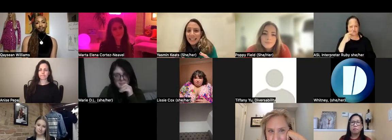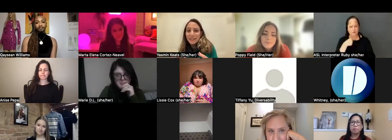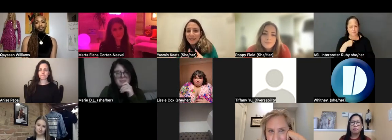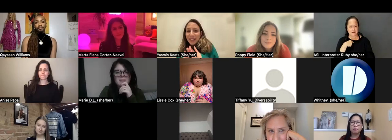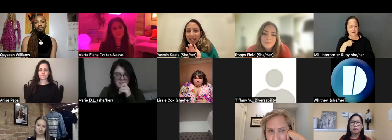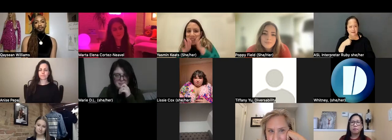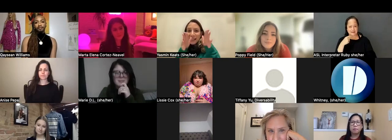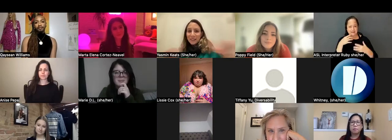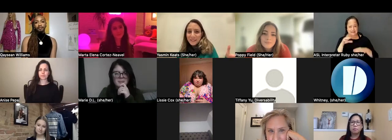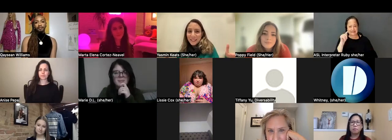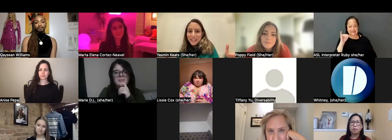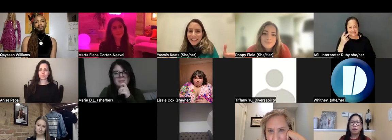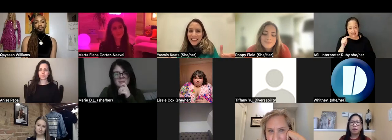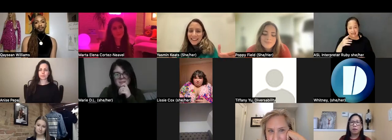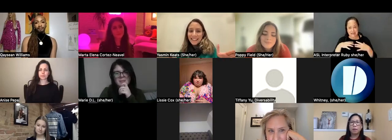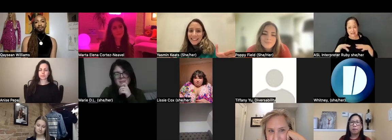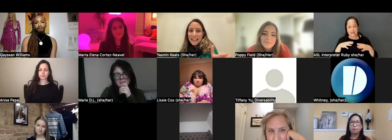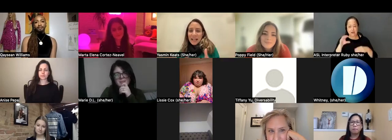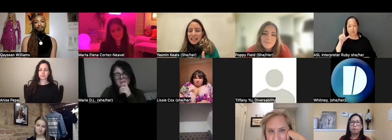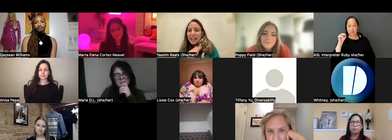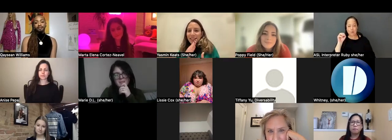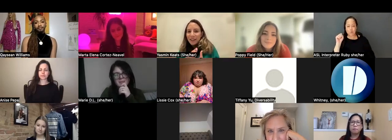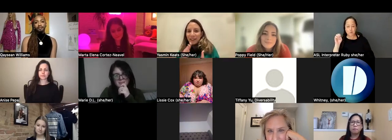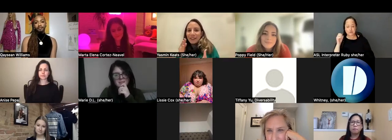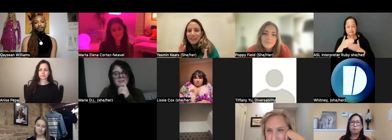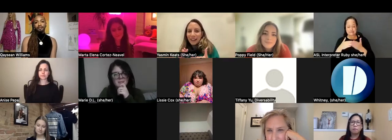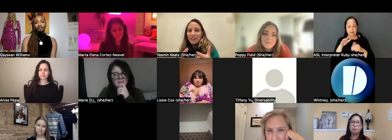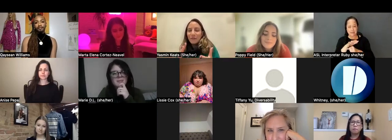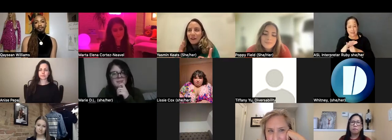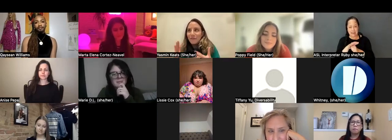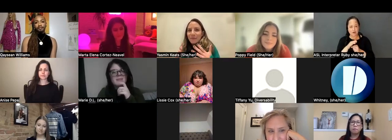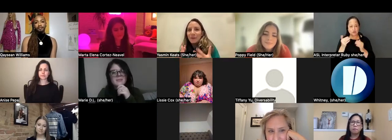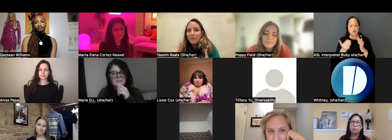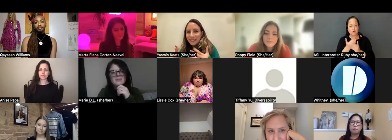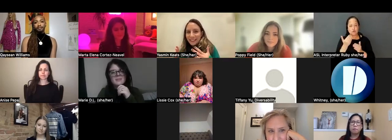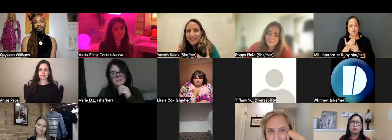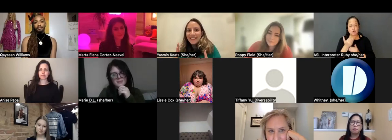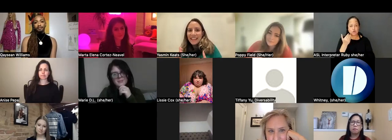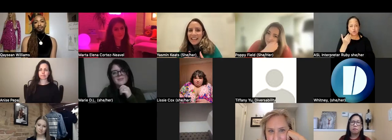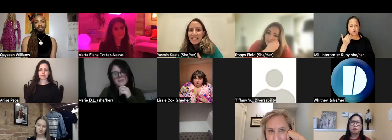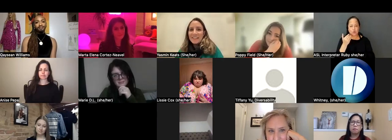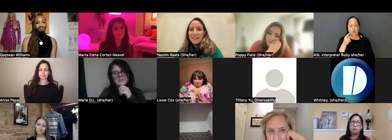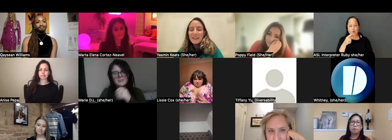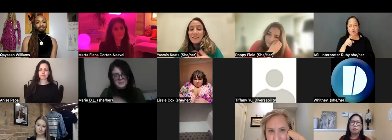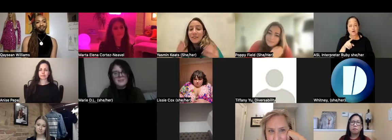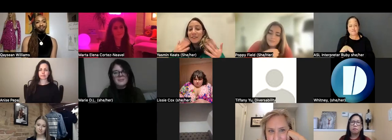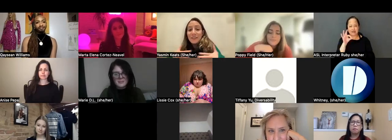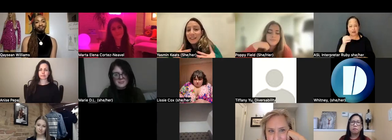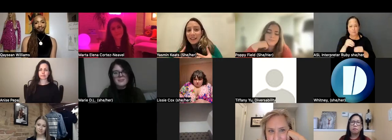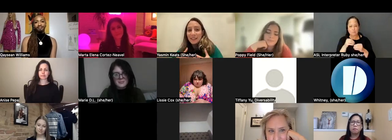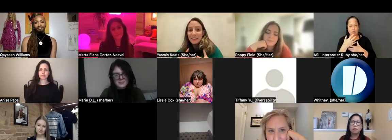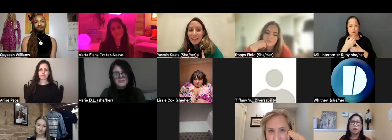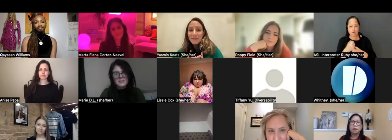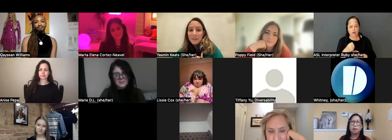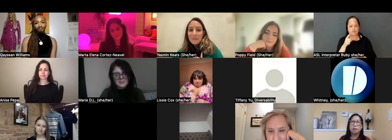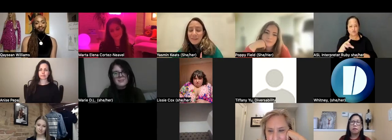it tight? Do I make it loose in certain areas? And I think as you got older, you kind of found more confidence, and you